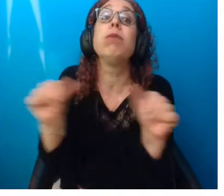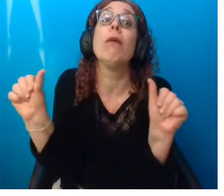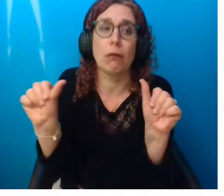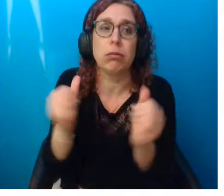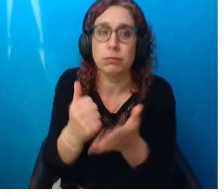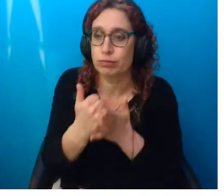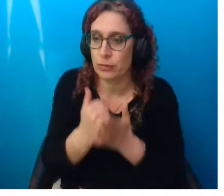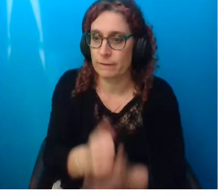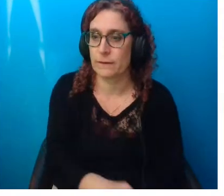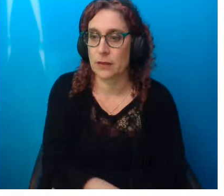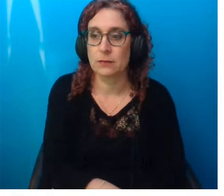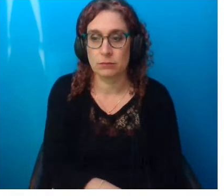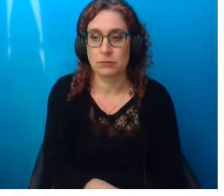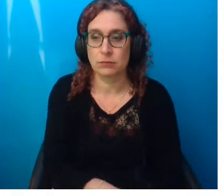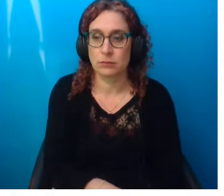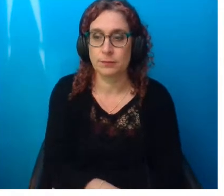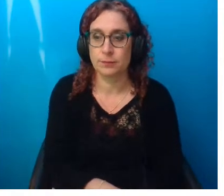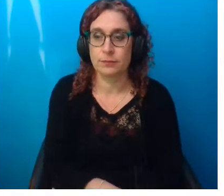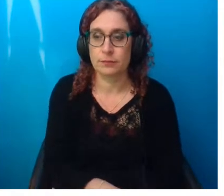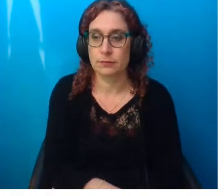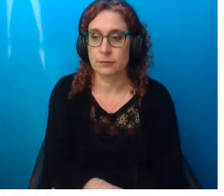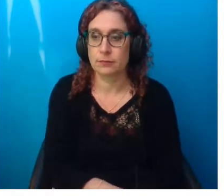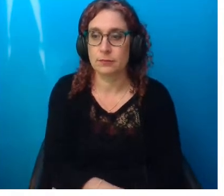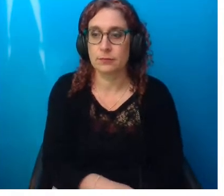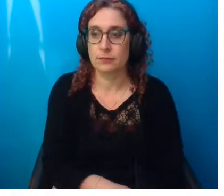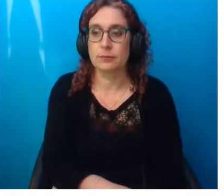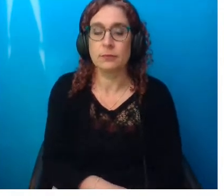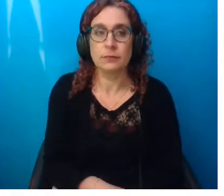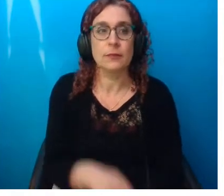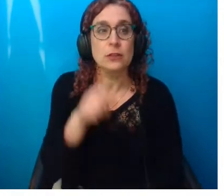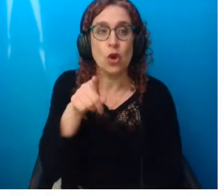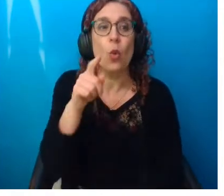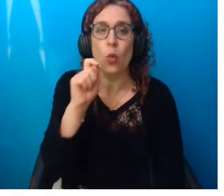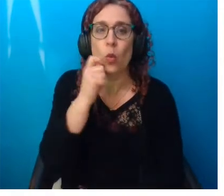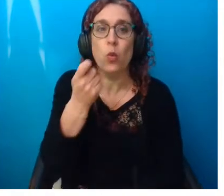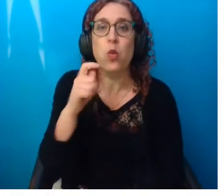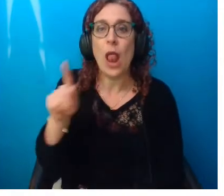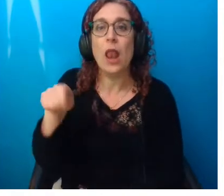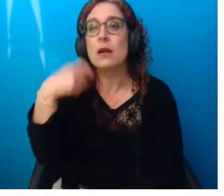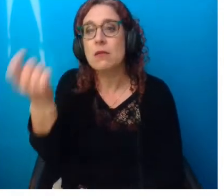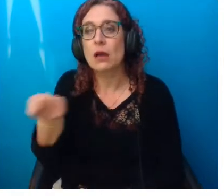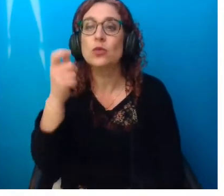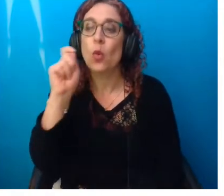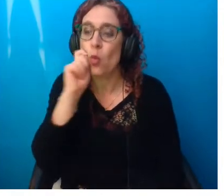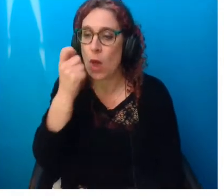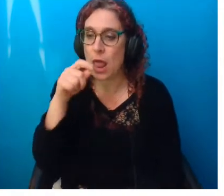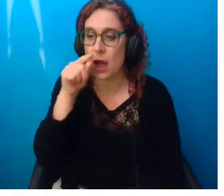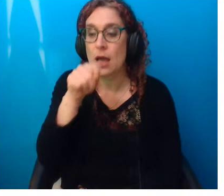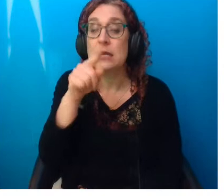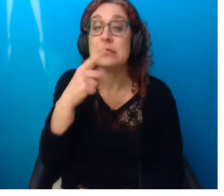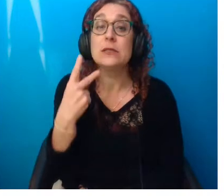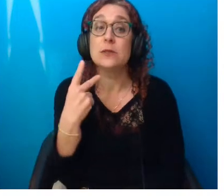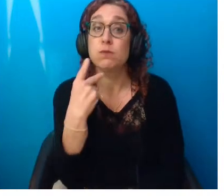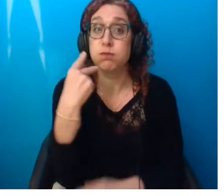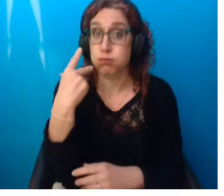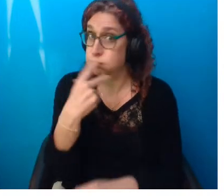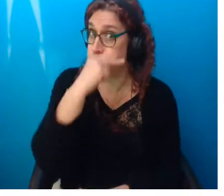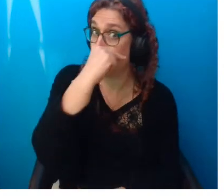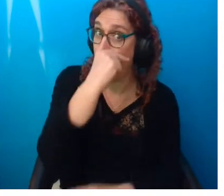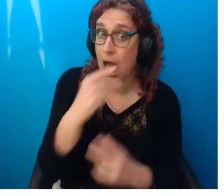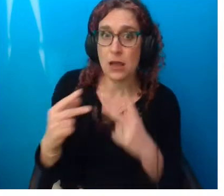A further step may be using a nasal spray that combines a steroid together with a